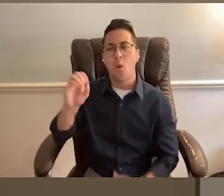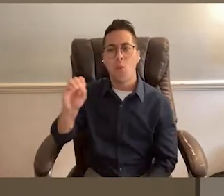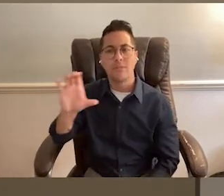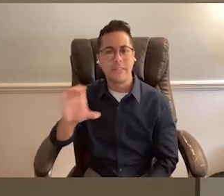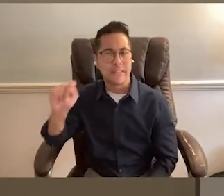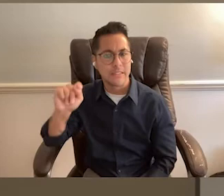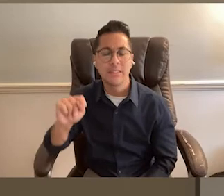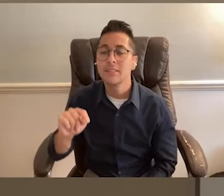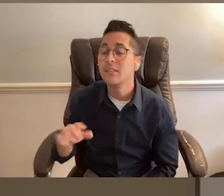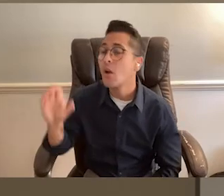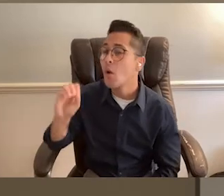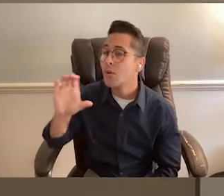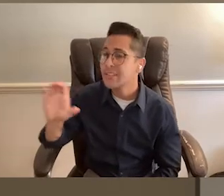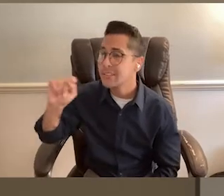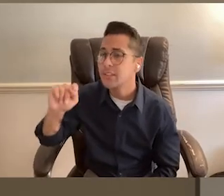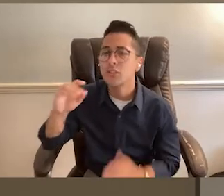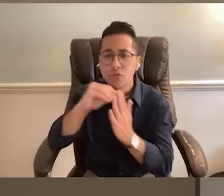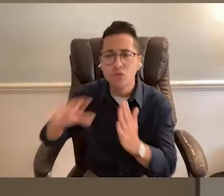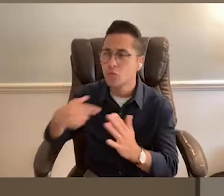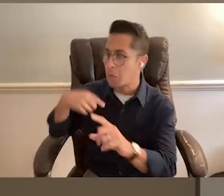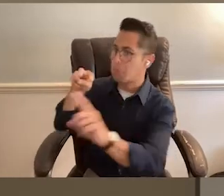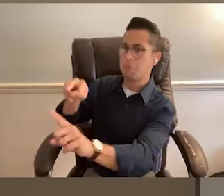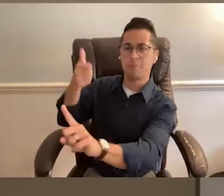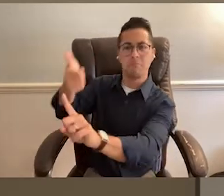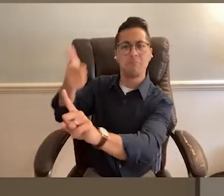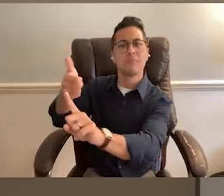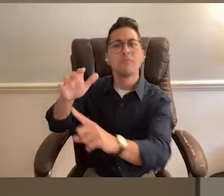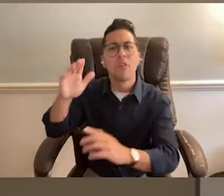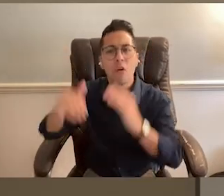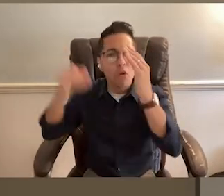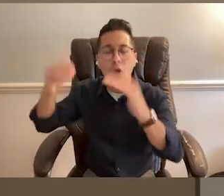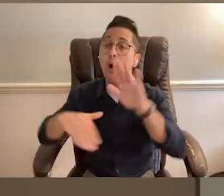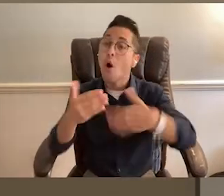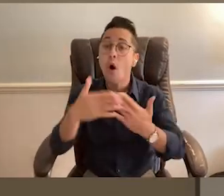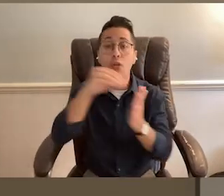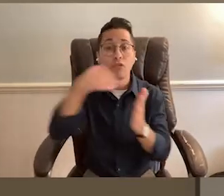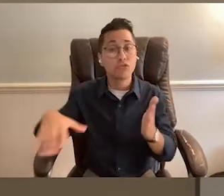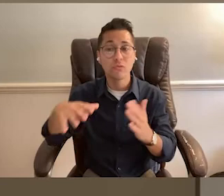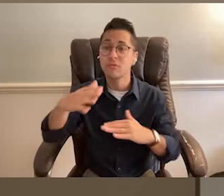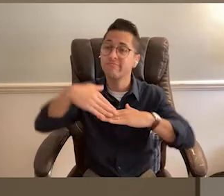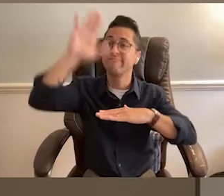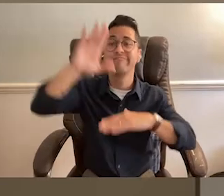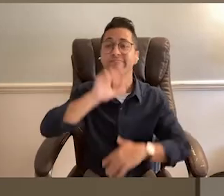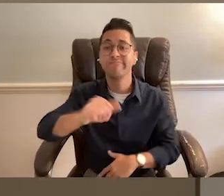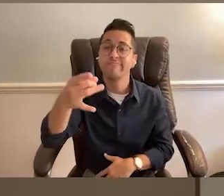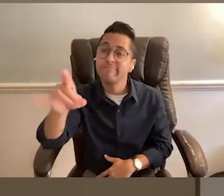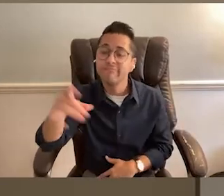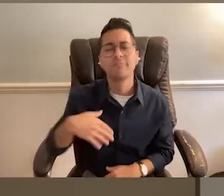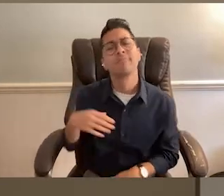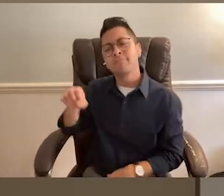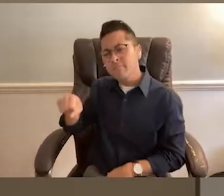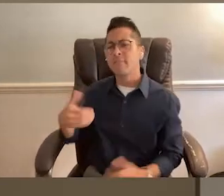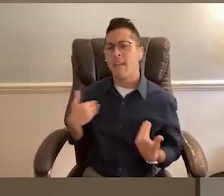community. Here's a few of our students. So there's us in a college classroom, and then this is our mascot